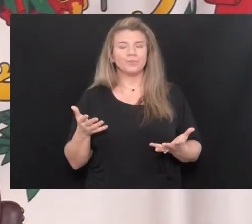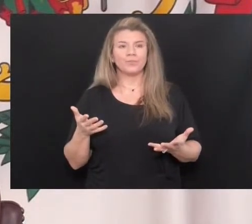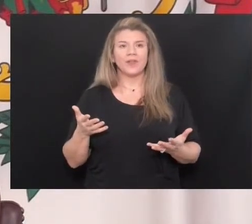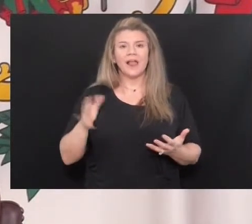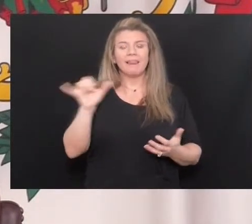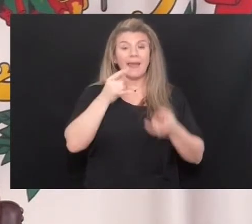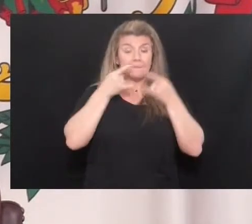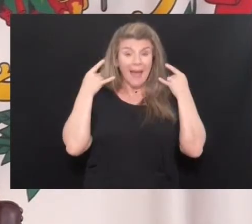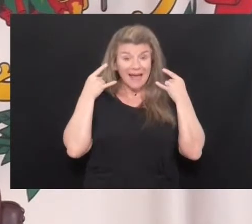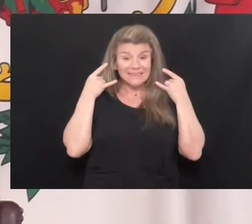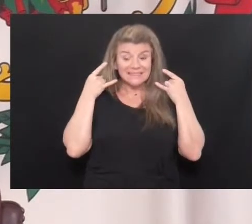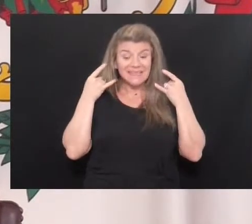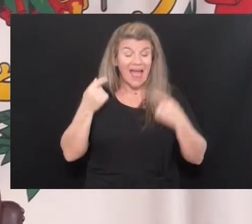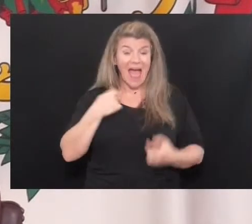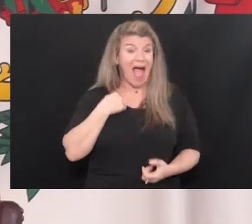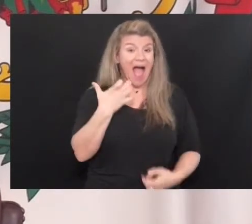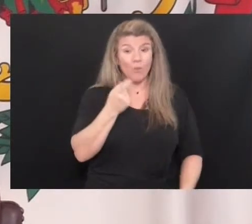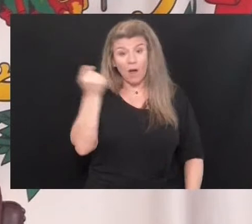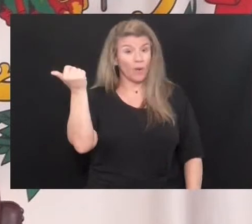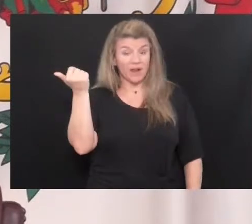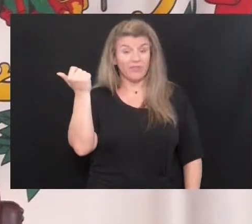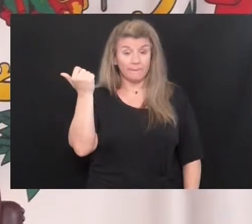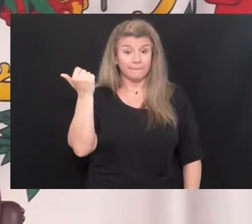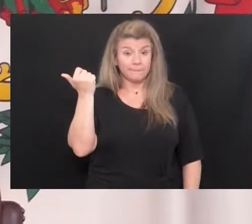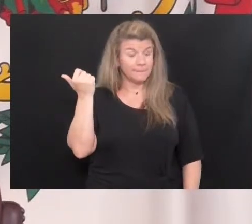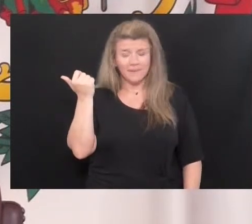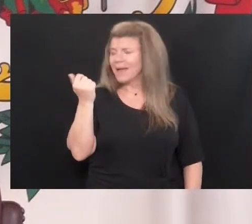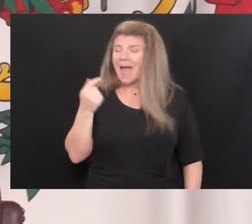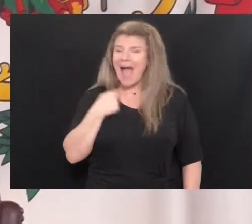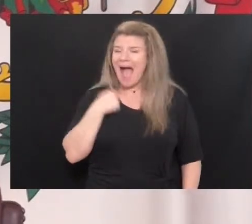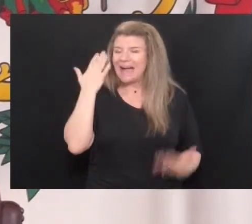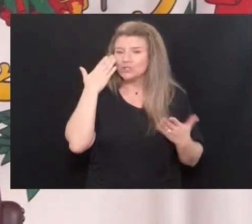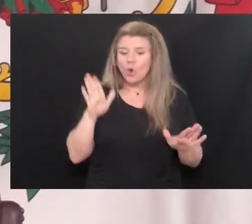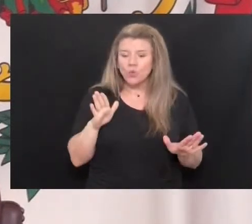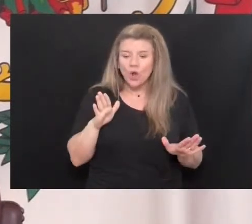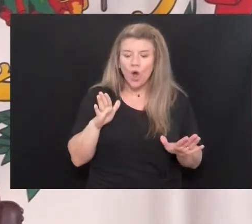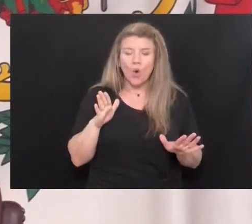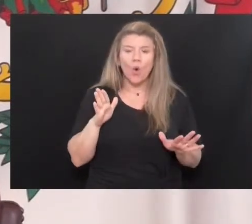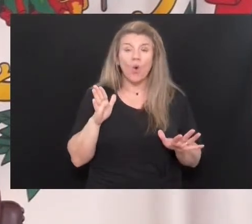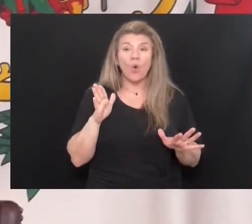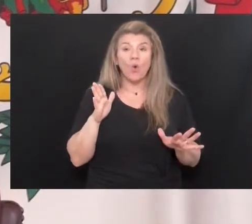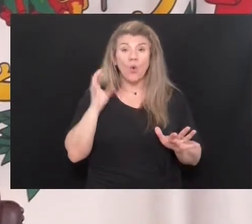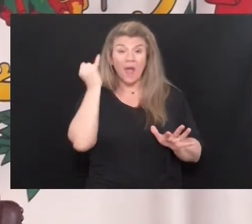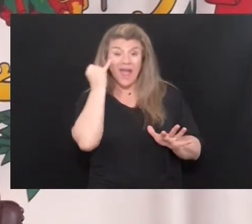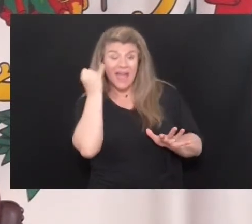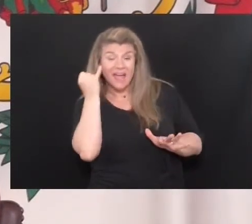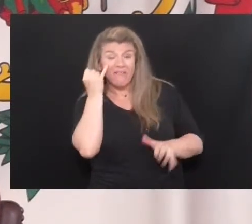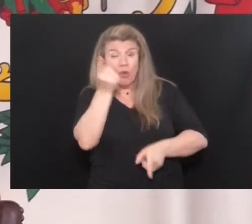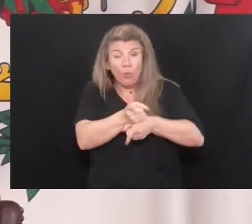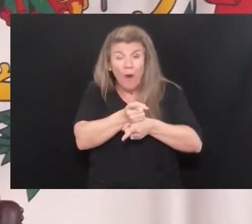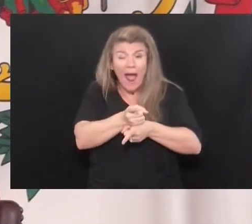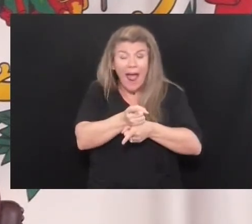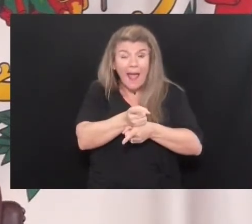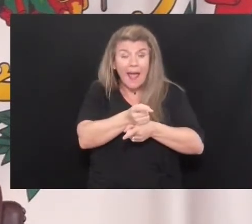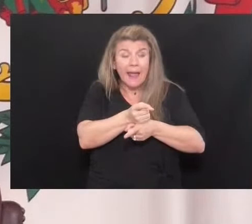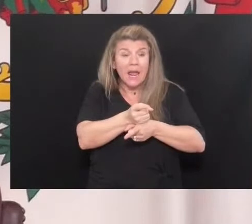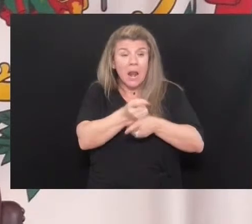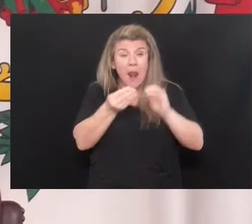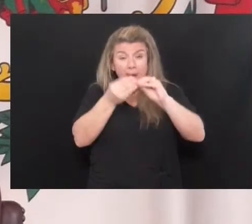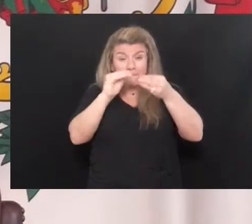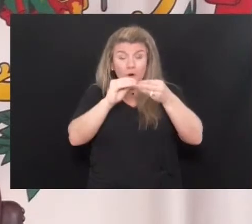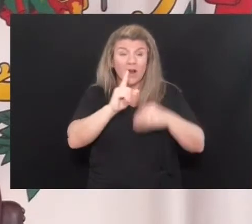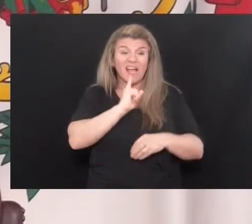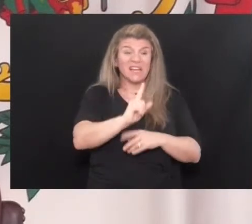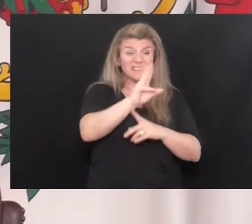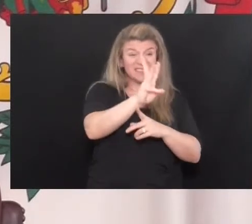as the mask, I want rid of them. I don't know whether the sweet spot is at 63%.